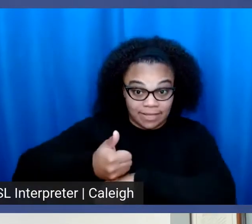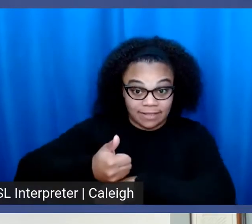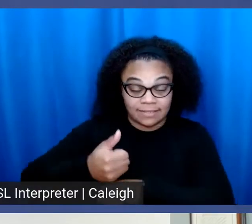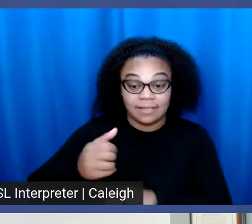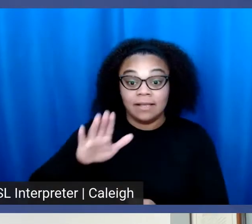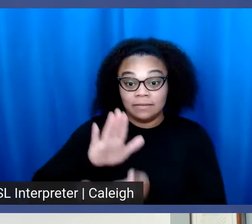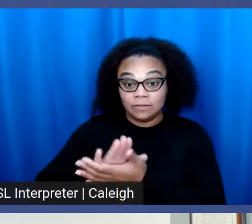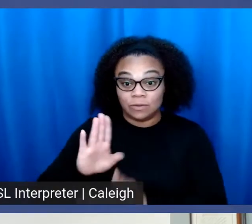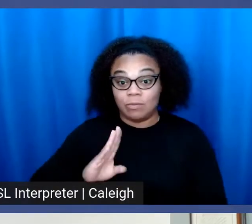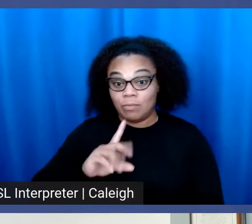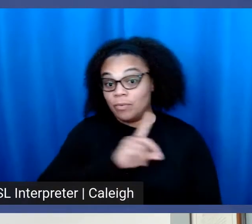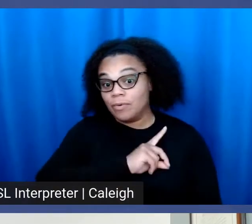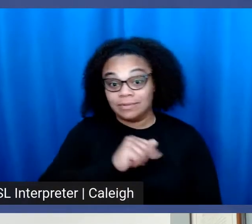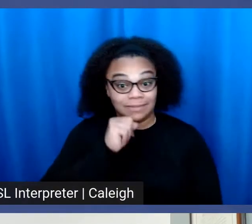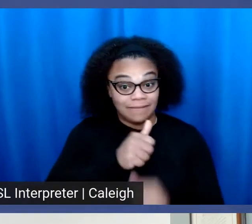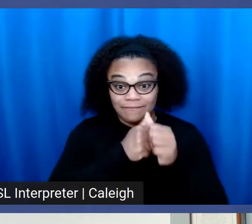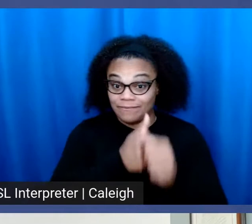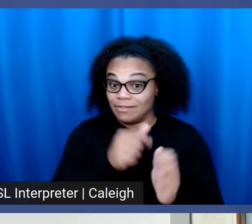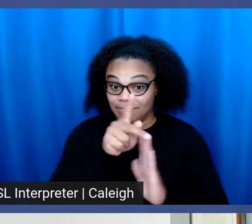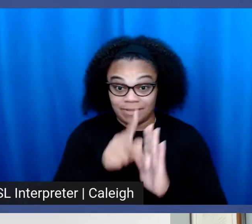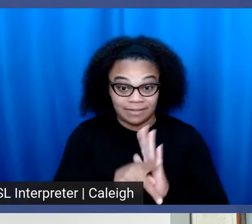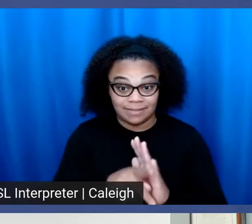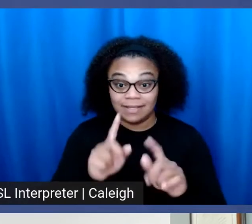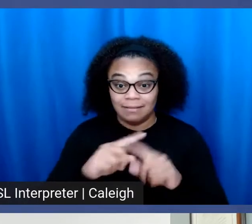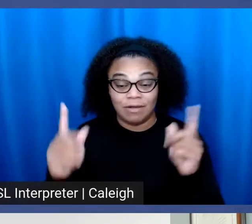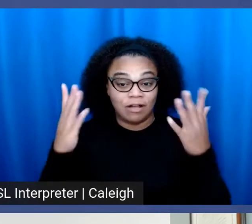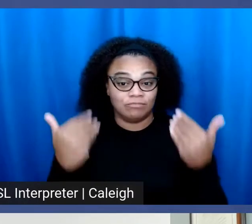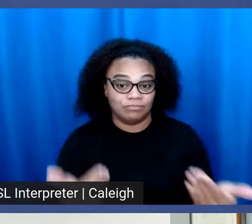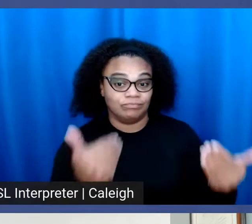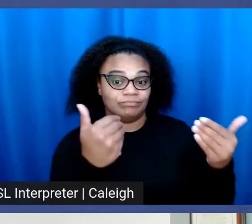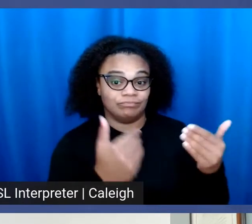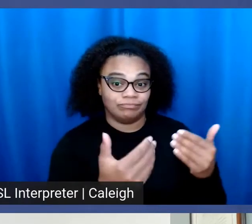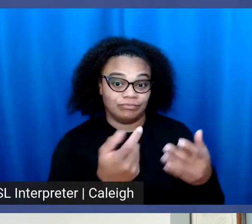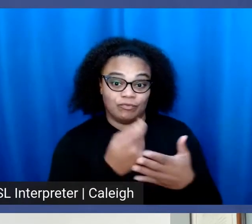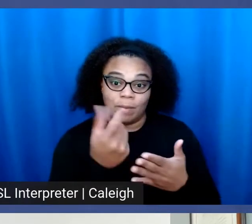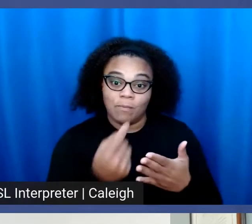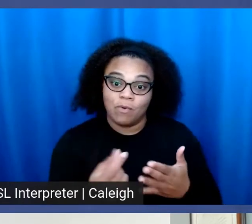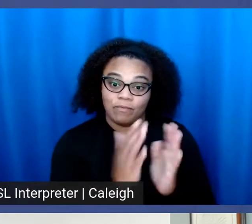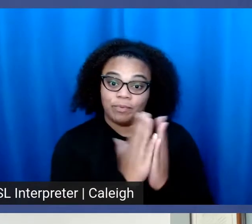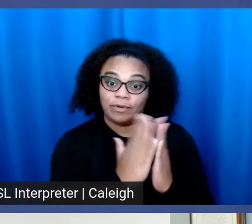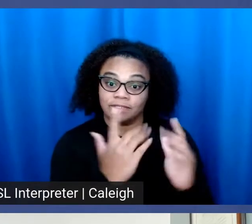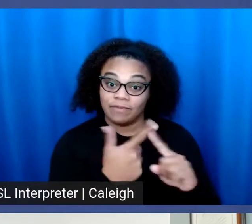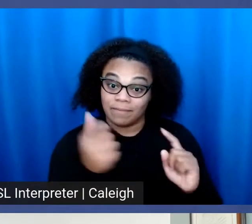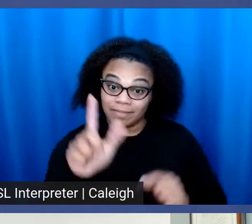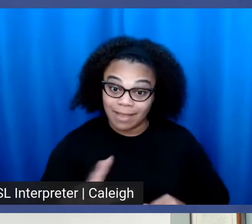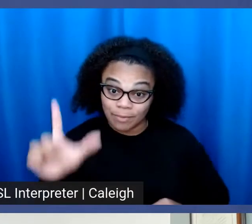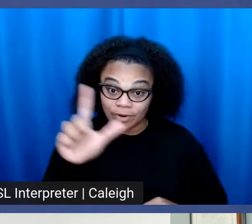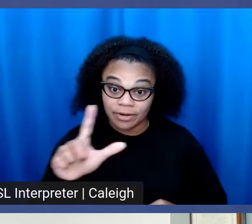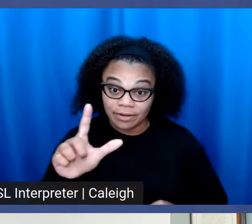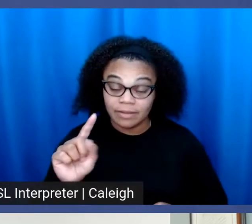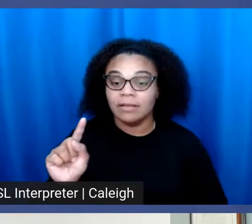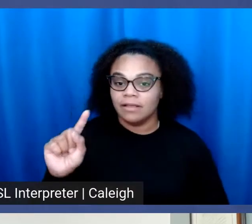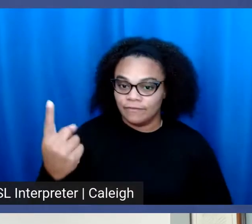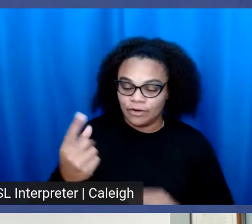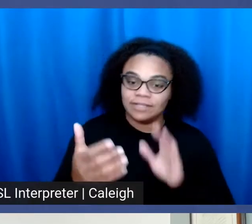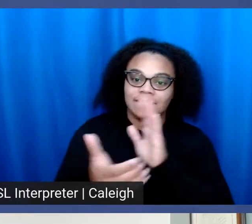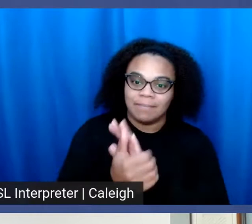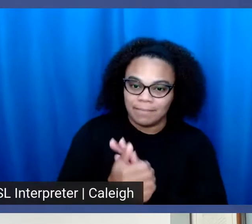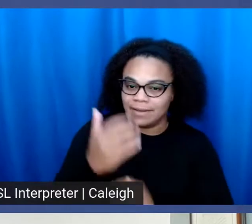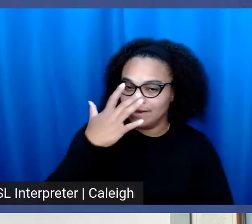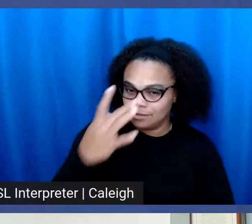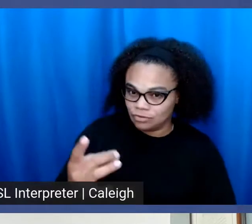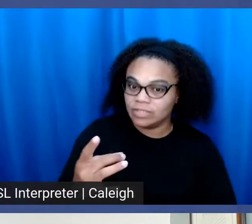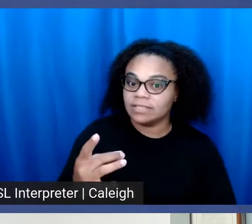do not follow that policy and just march into the library and pull the books off the shelf, then First Amendment interests are directly implicated. And I think